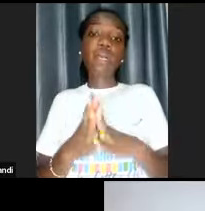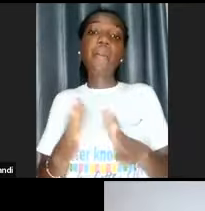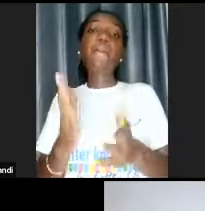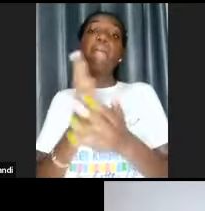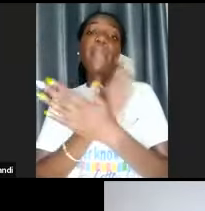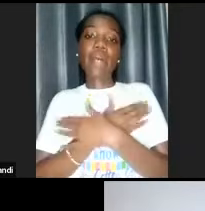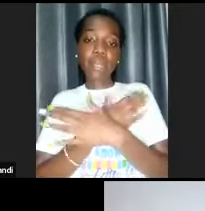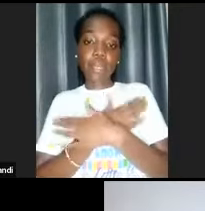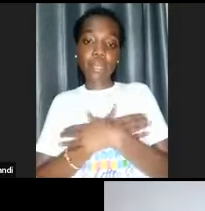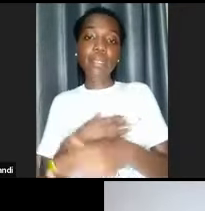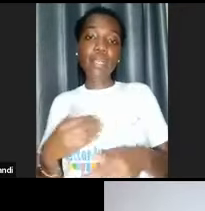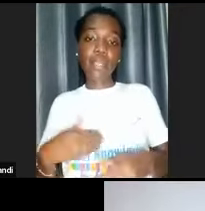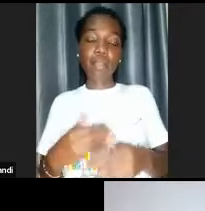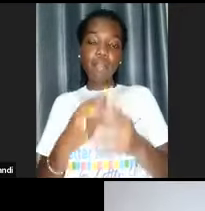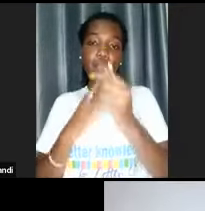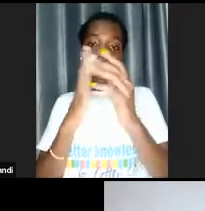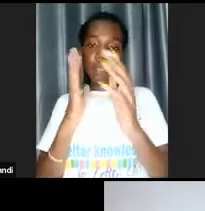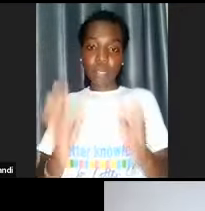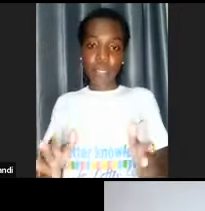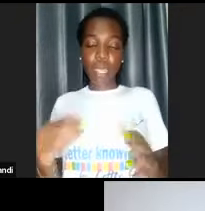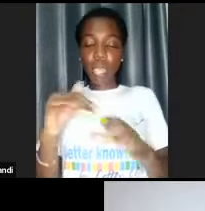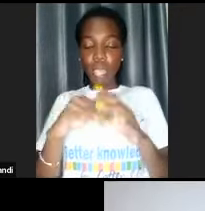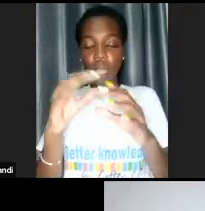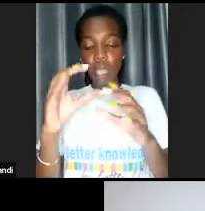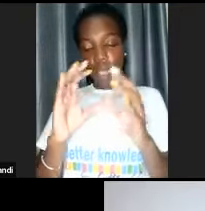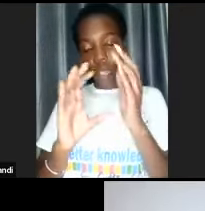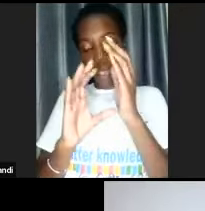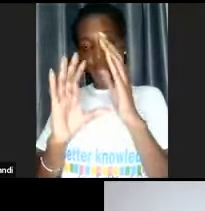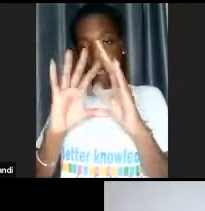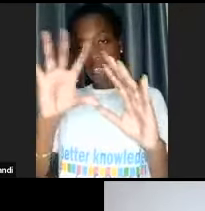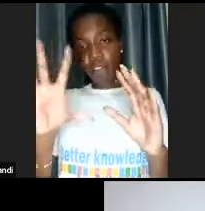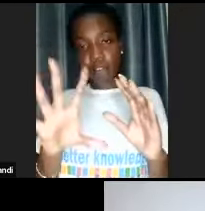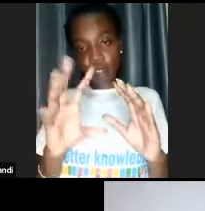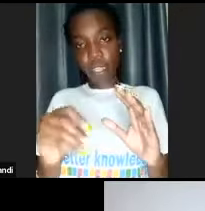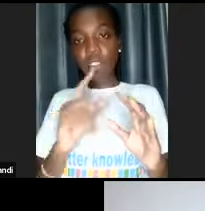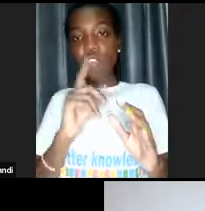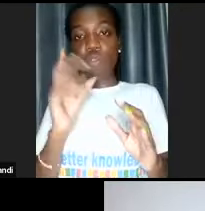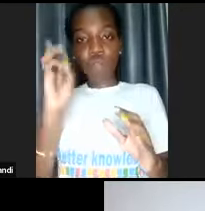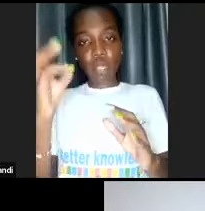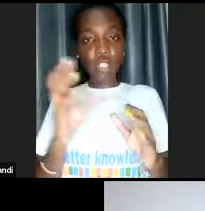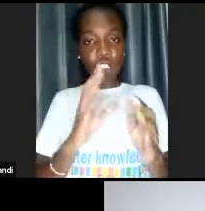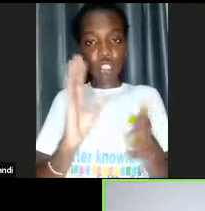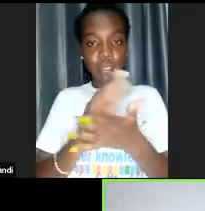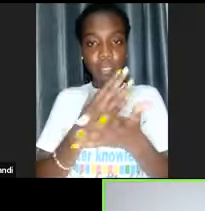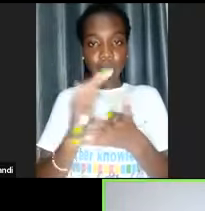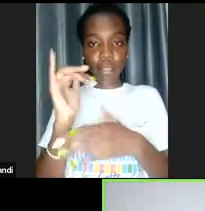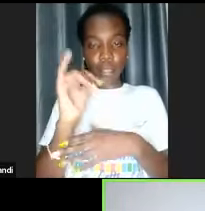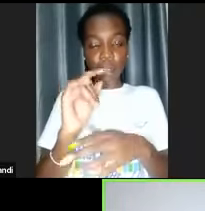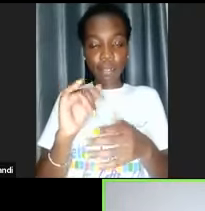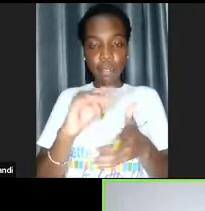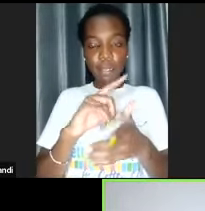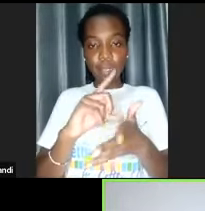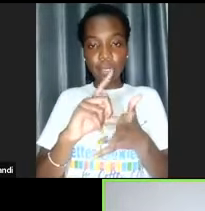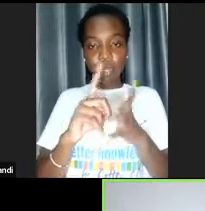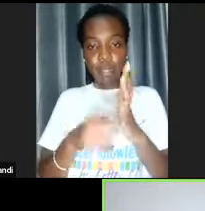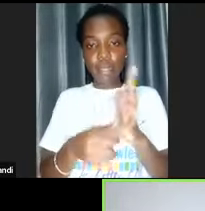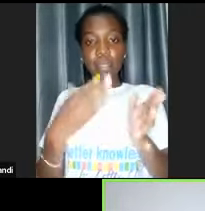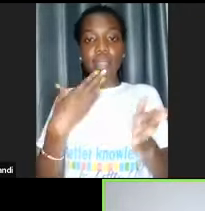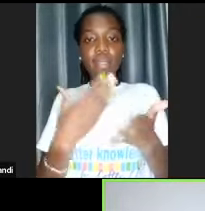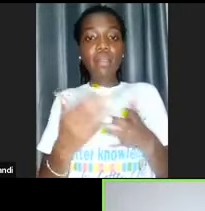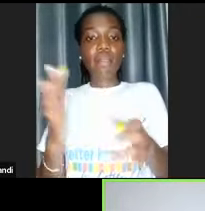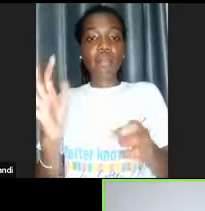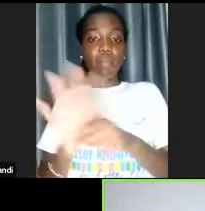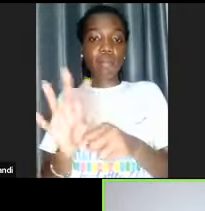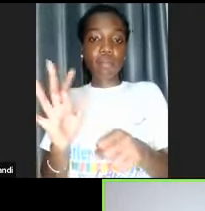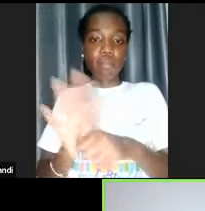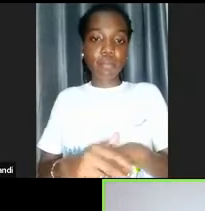ever in Africa. So I'll be sharing that details maybe in another engagement. Thank you so much, Gabriel. Millicent, next time